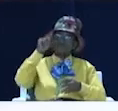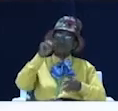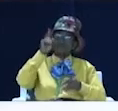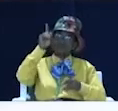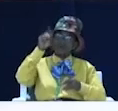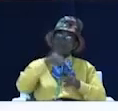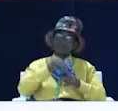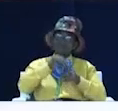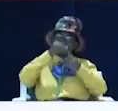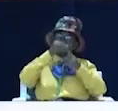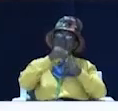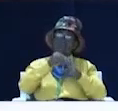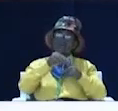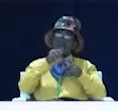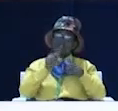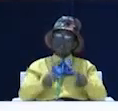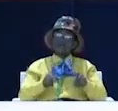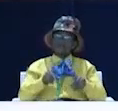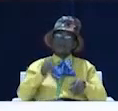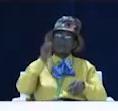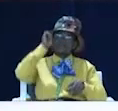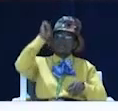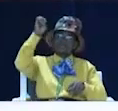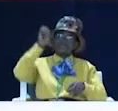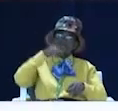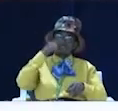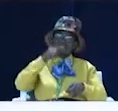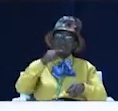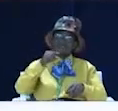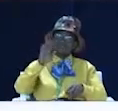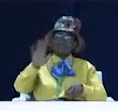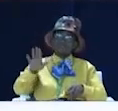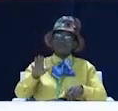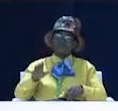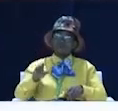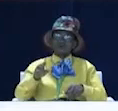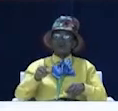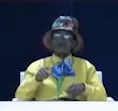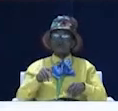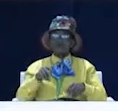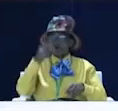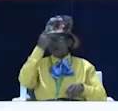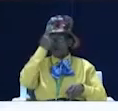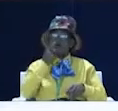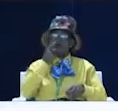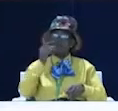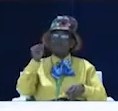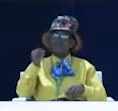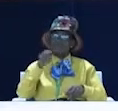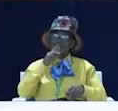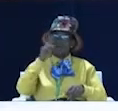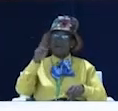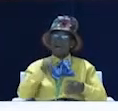He said, your parents are among the poorest in your village.